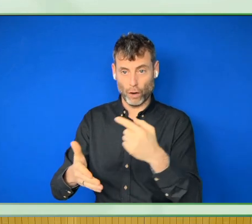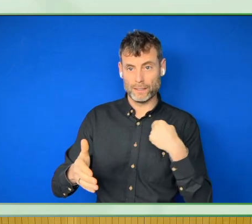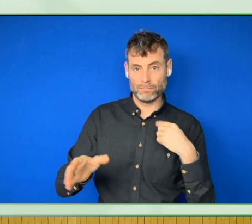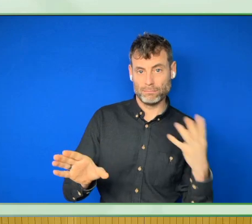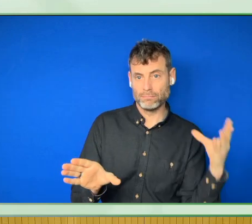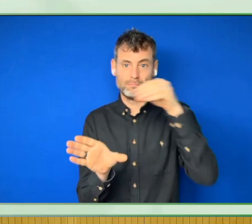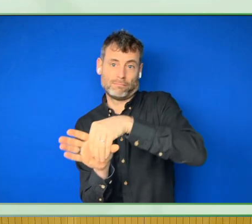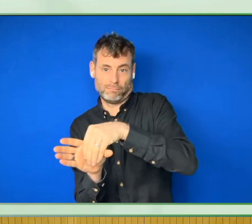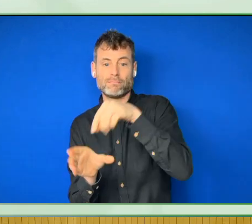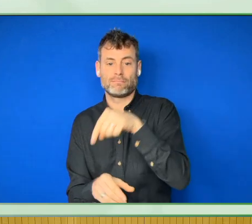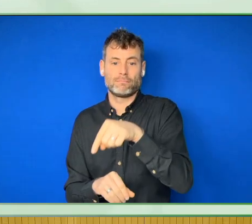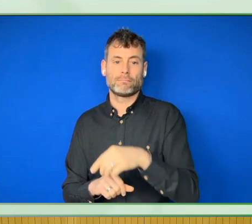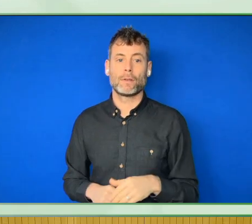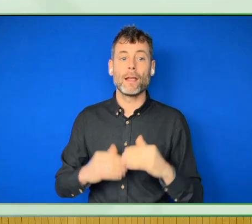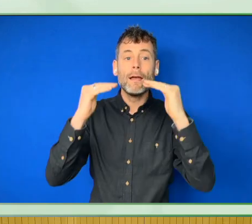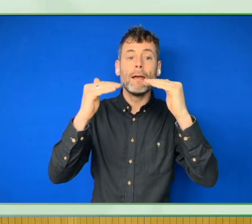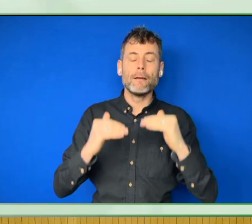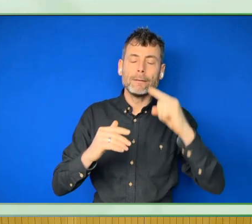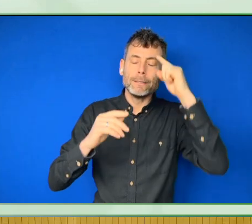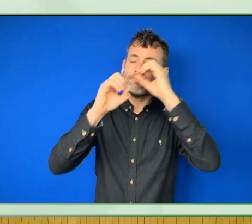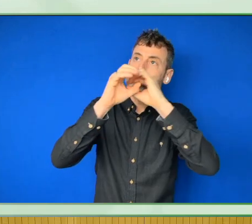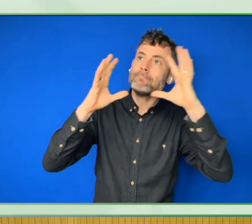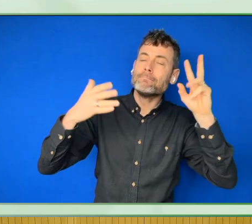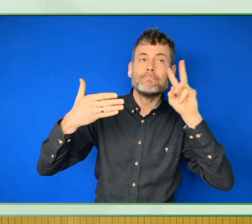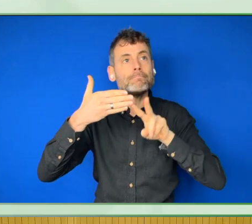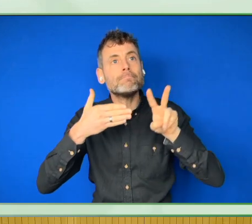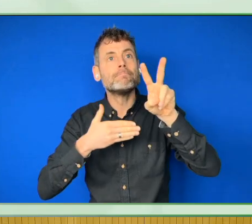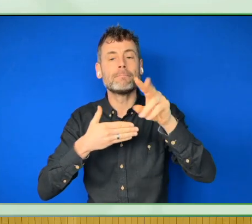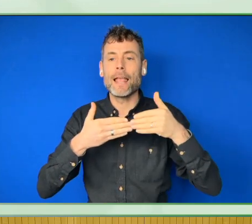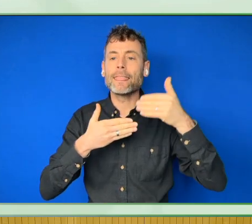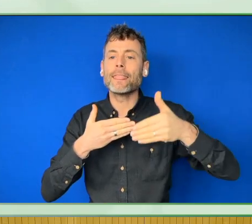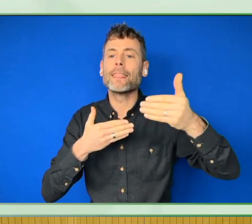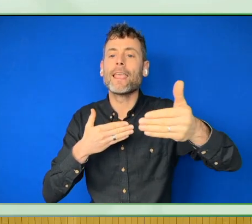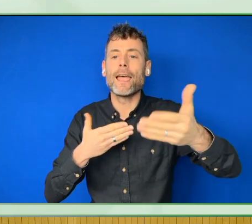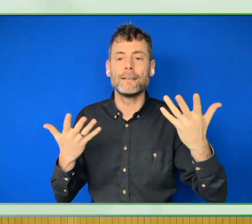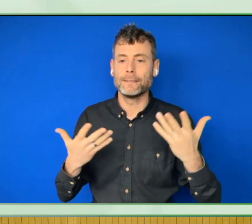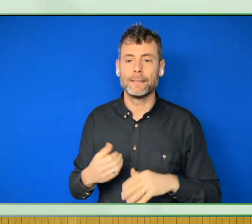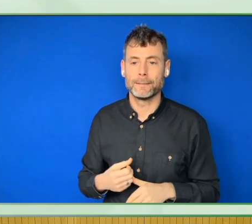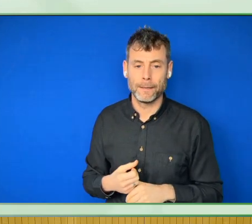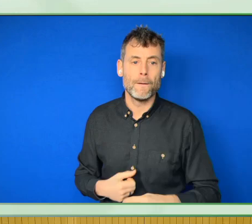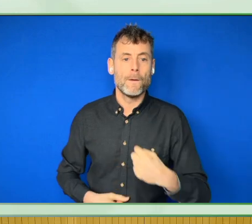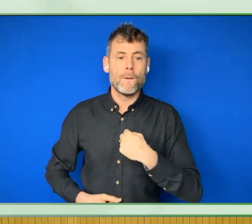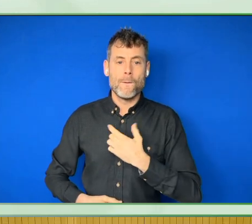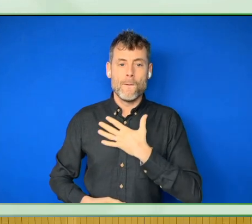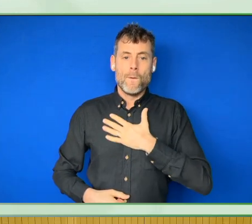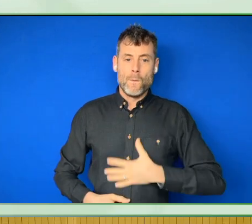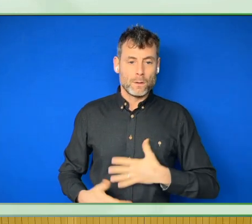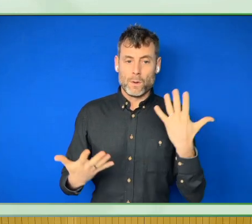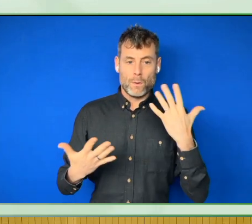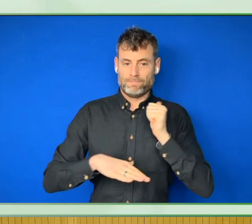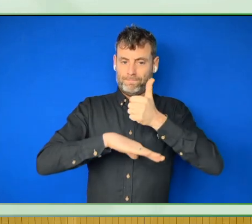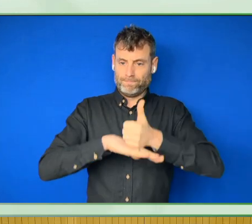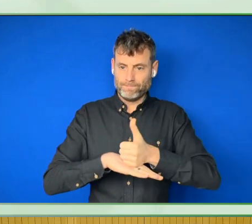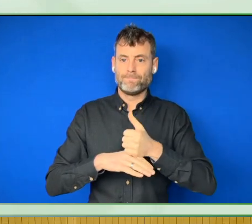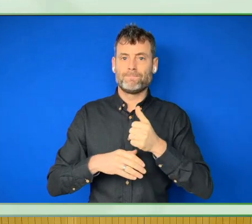So what's next? First, we're going to consolidate in 3 principal regions. We know that we're in